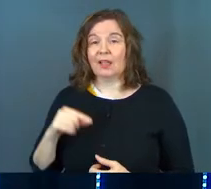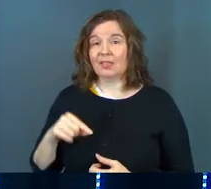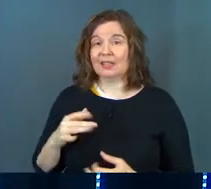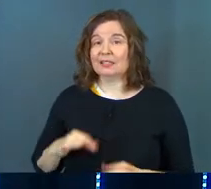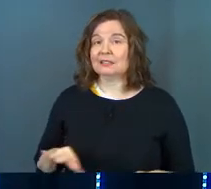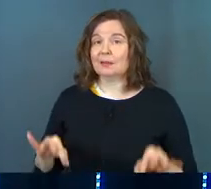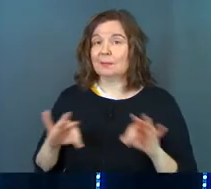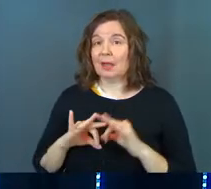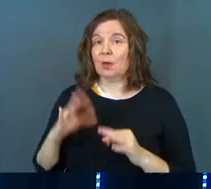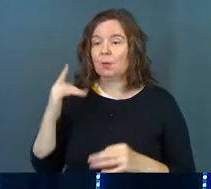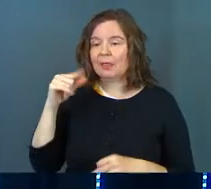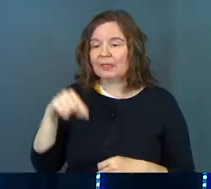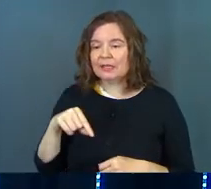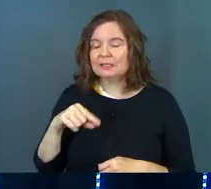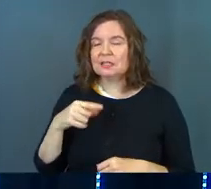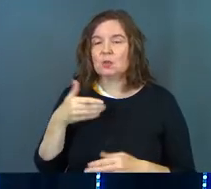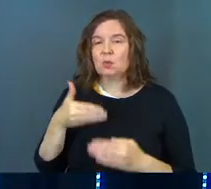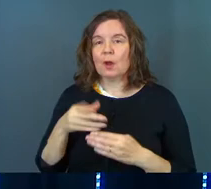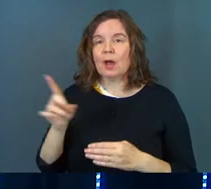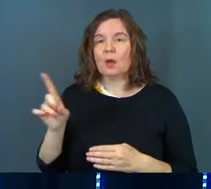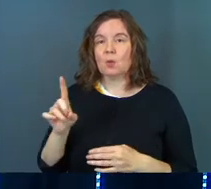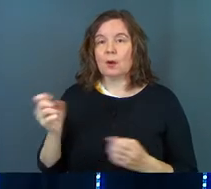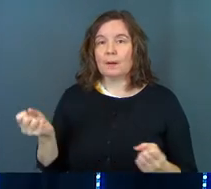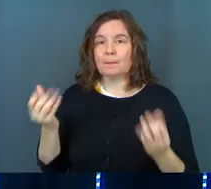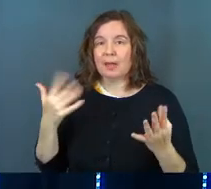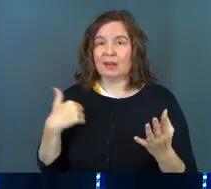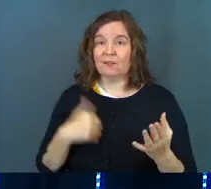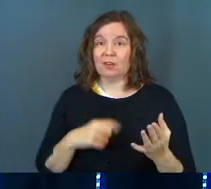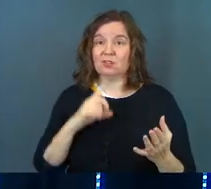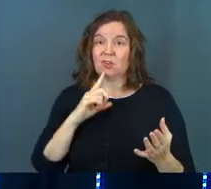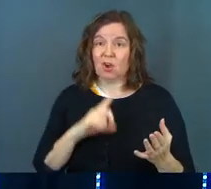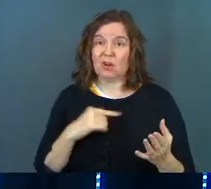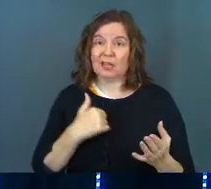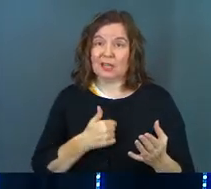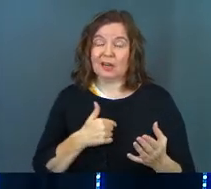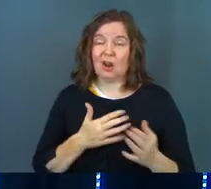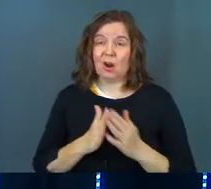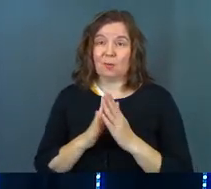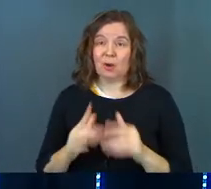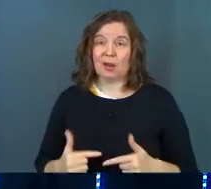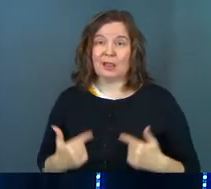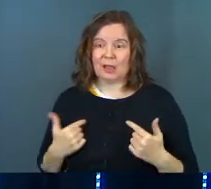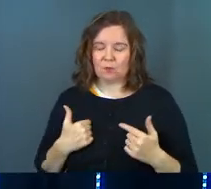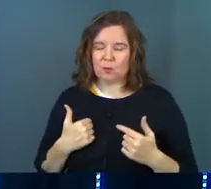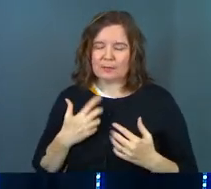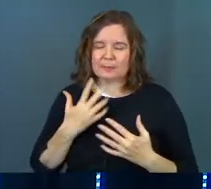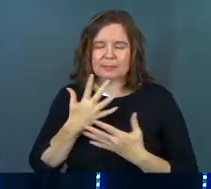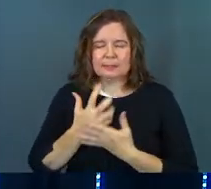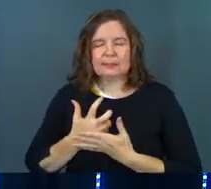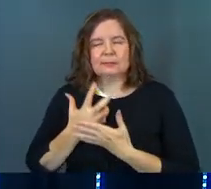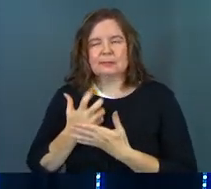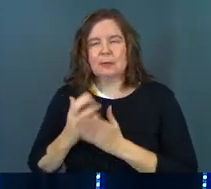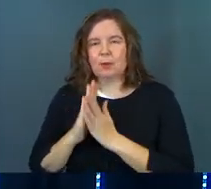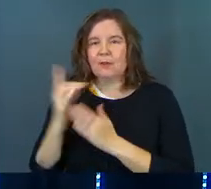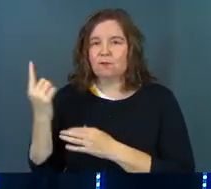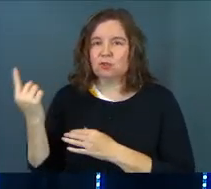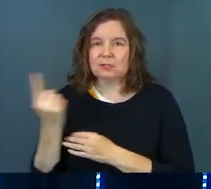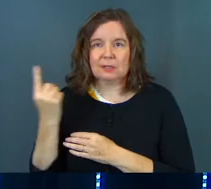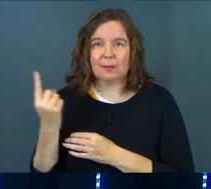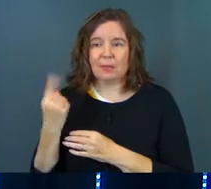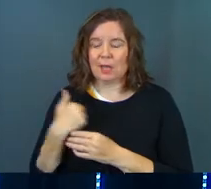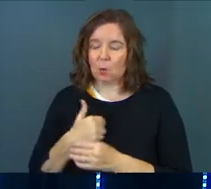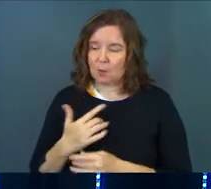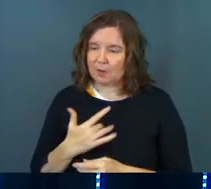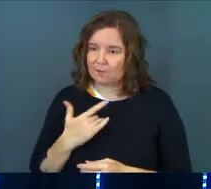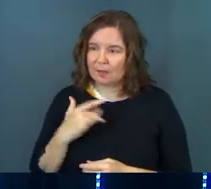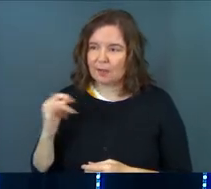See, this matters because this is right where many of us are in our prayer life. We've been desperately praying for something